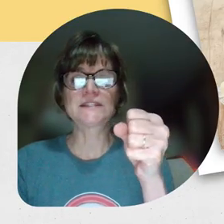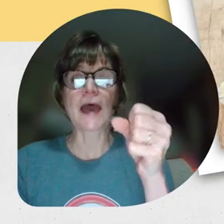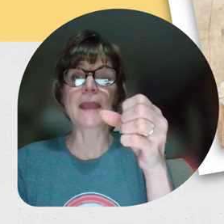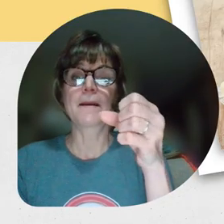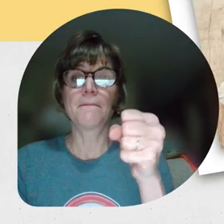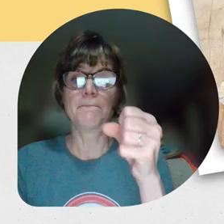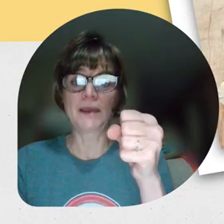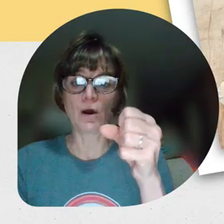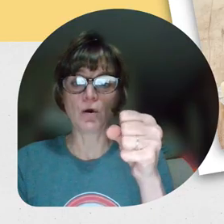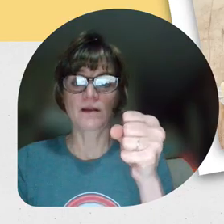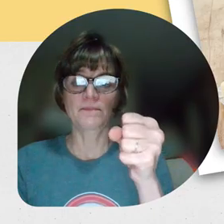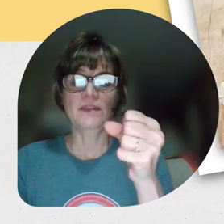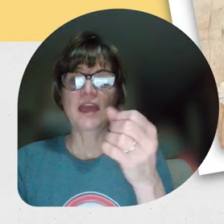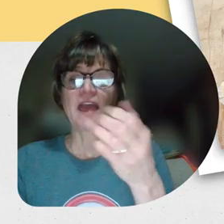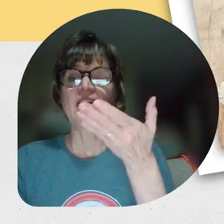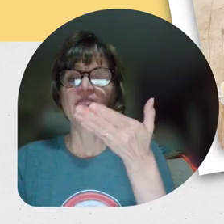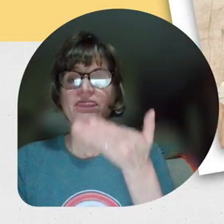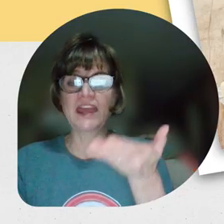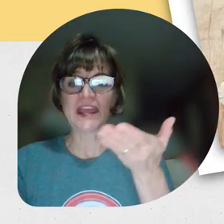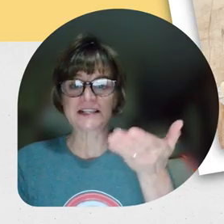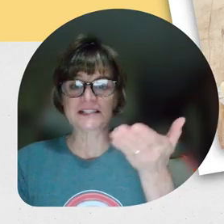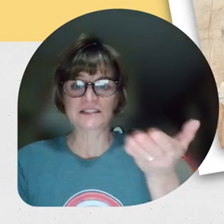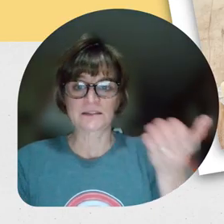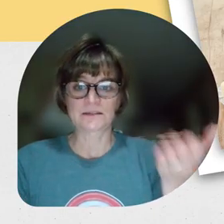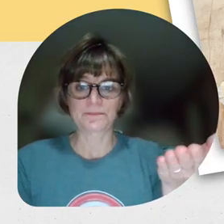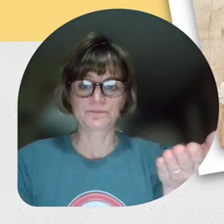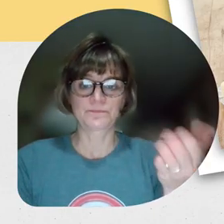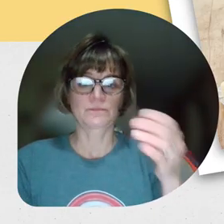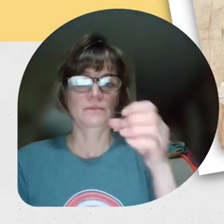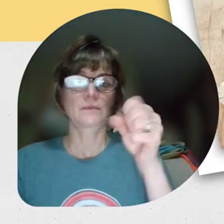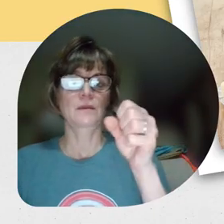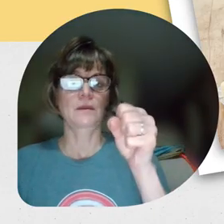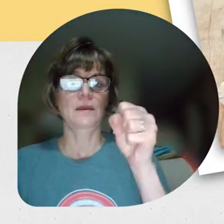would say milk, thing,